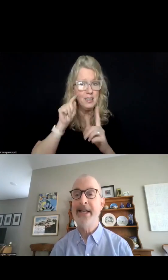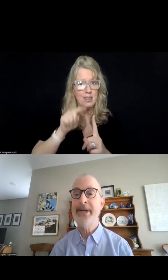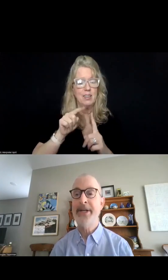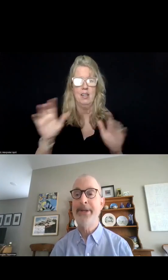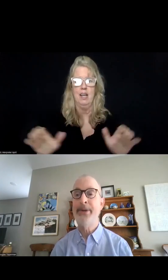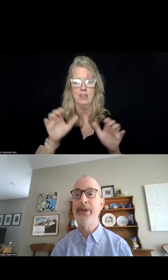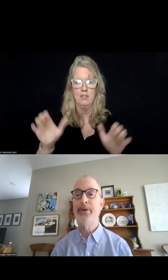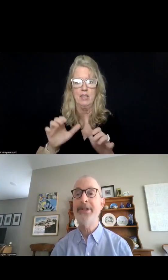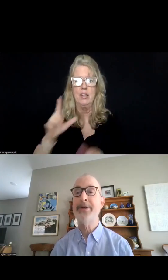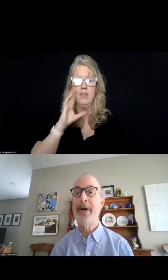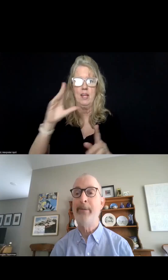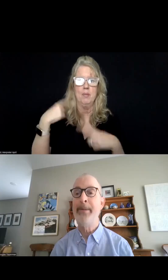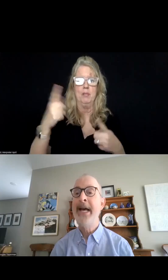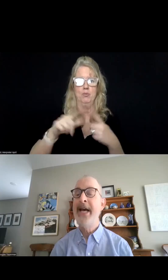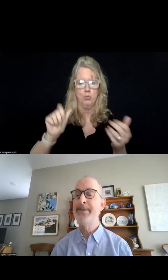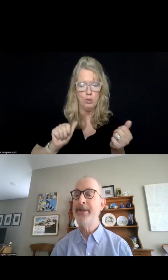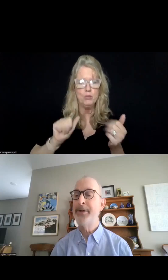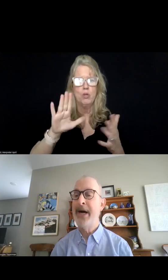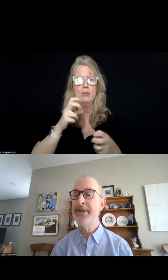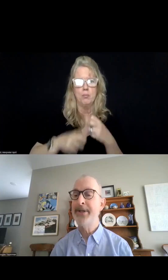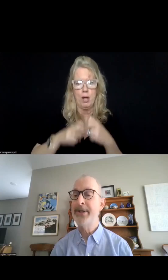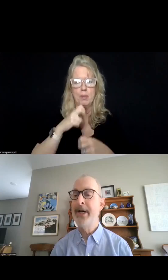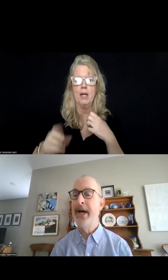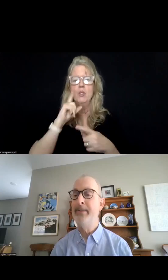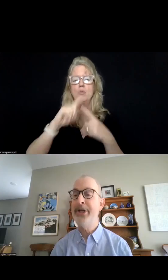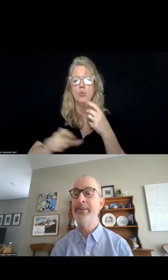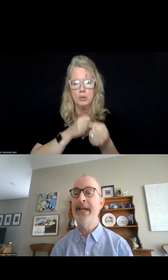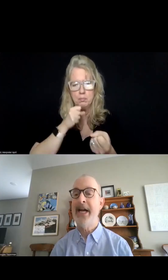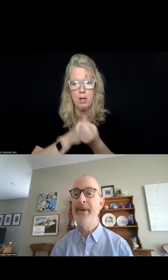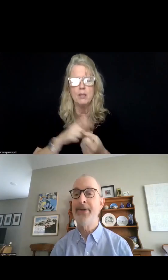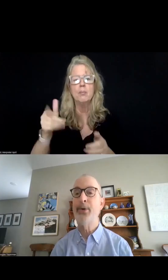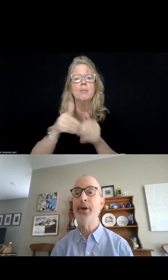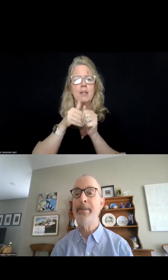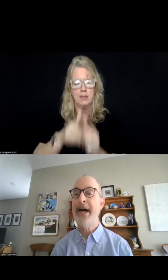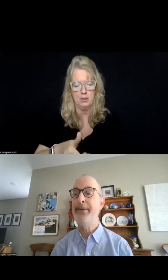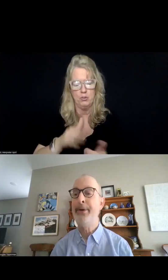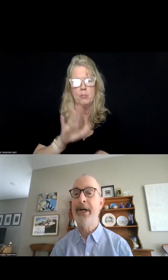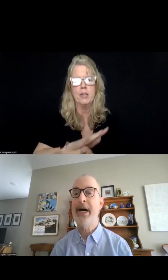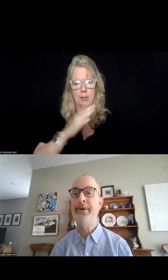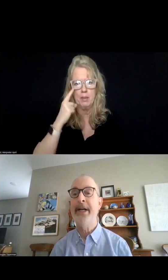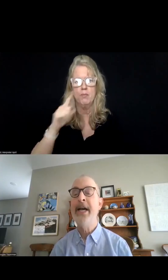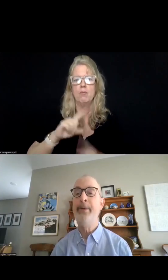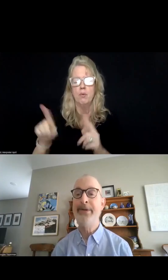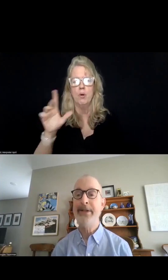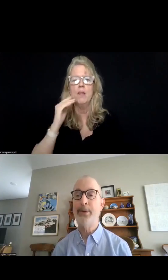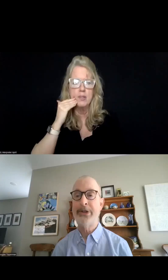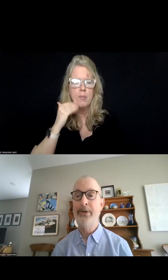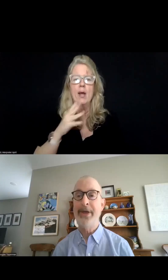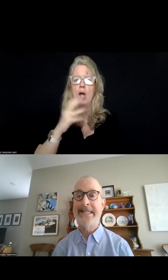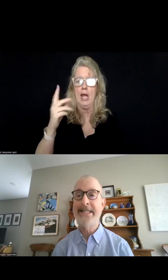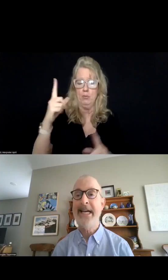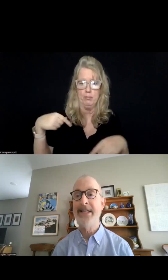that SAMHSA has been doing to address this problem has been to sponsor leadership academies for tobacco-free recovery. And we've done